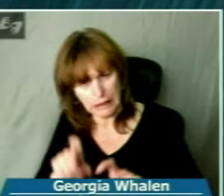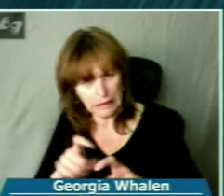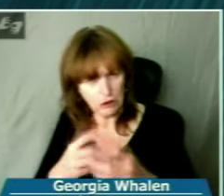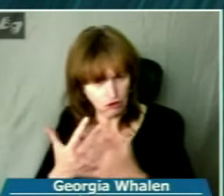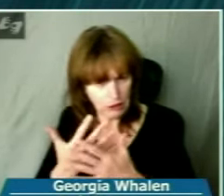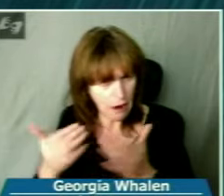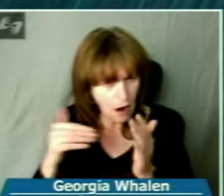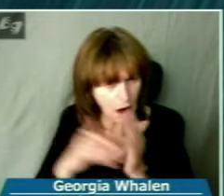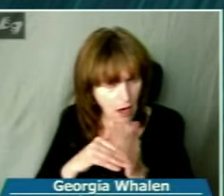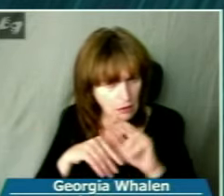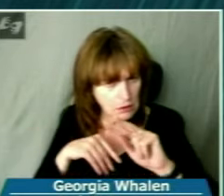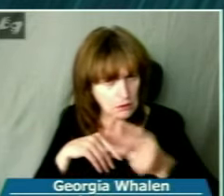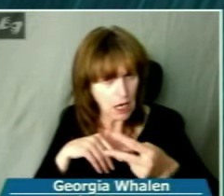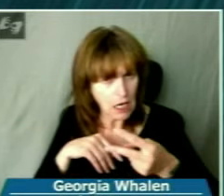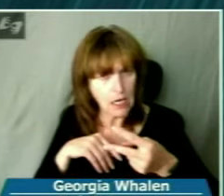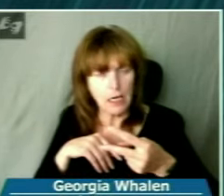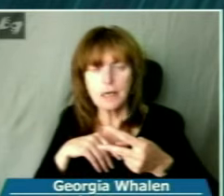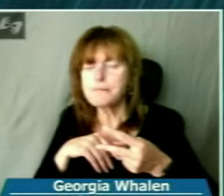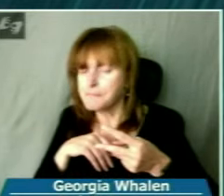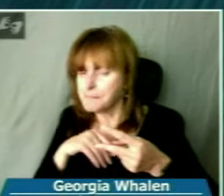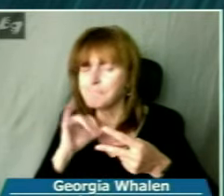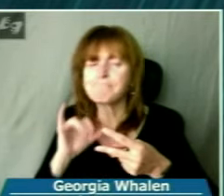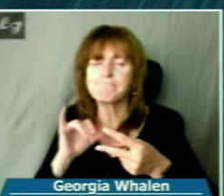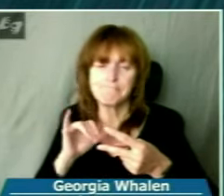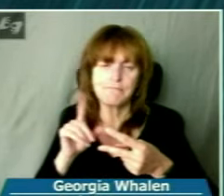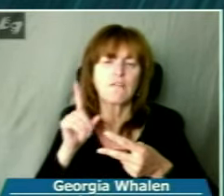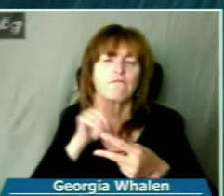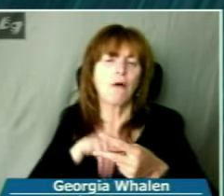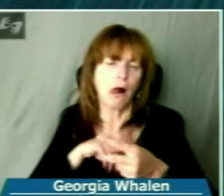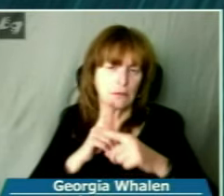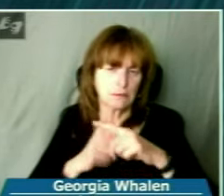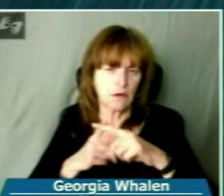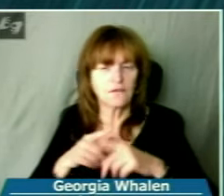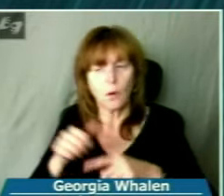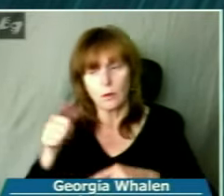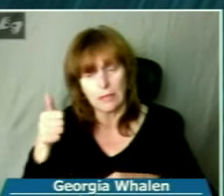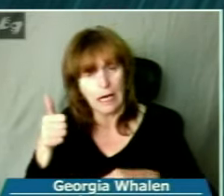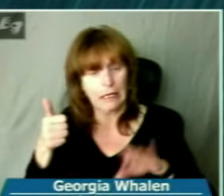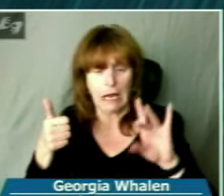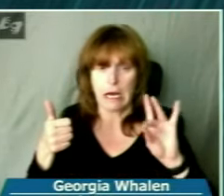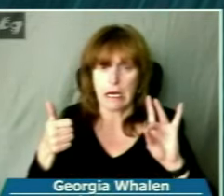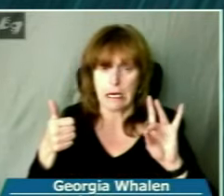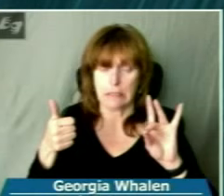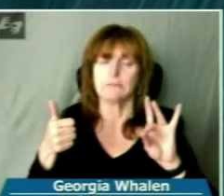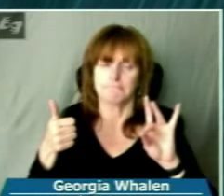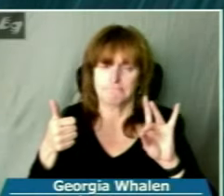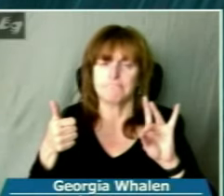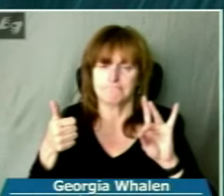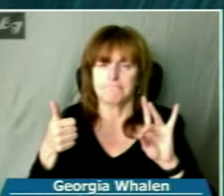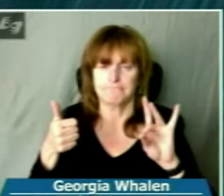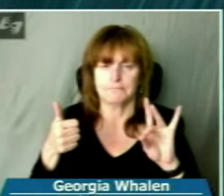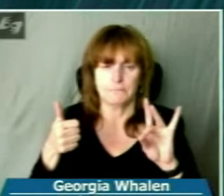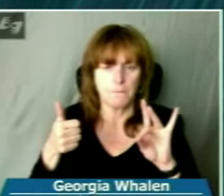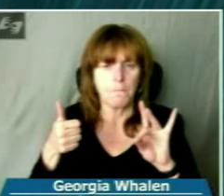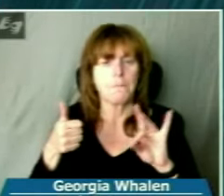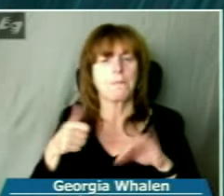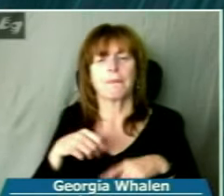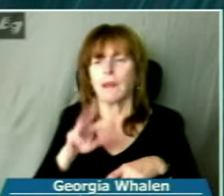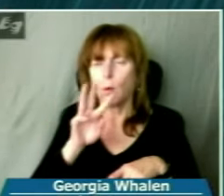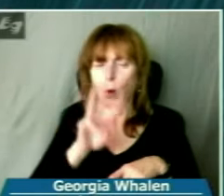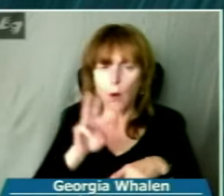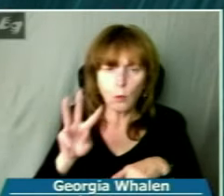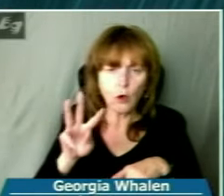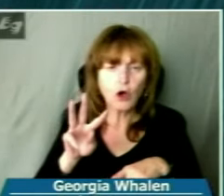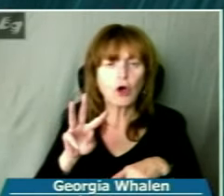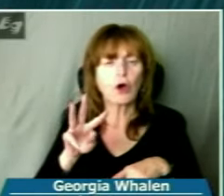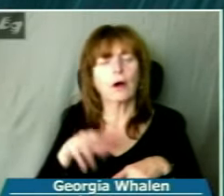positives. So overall, there were the 10 at McCaskill Lodge, 3 at Heritage Green, 3 at Wentworth Lodge, 1 at St. Elizabeth's Villa, and 1